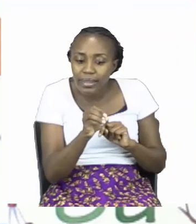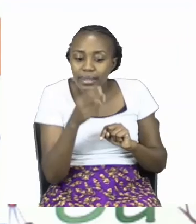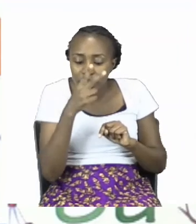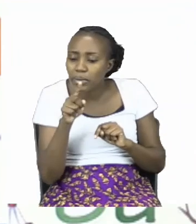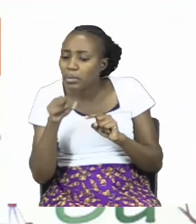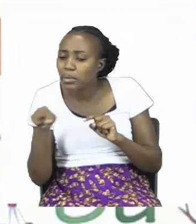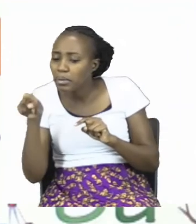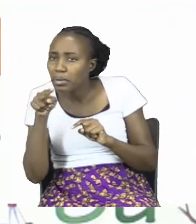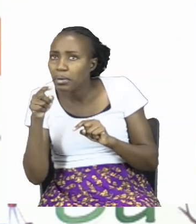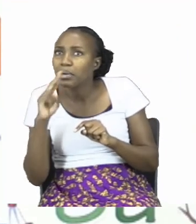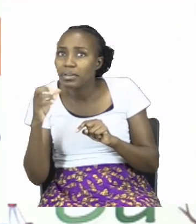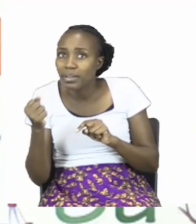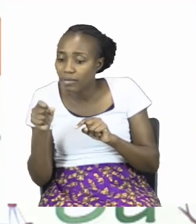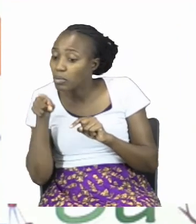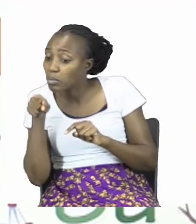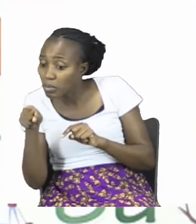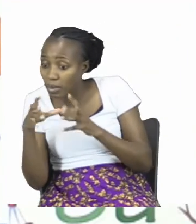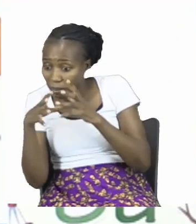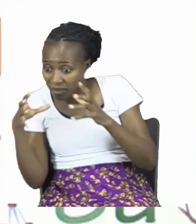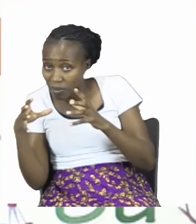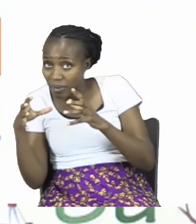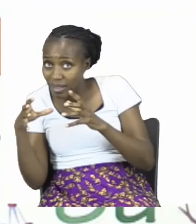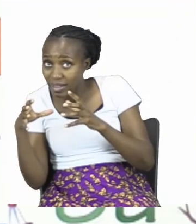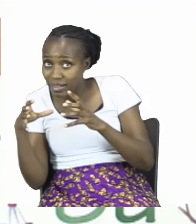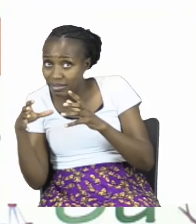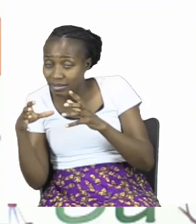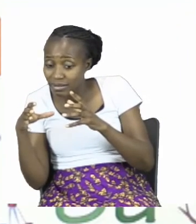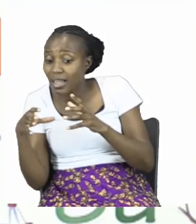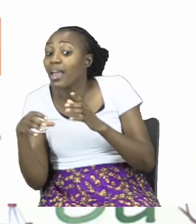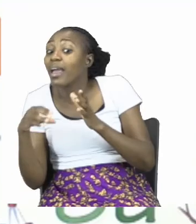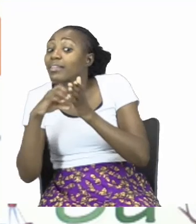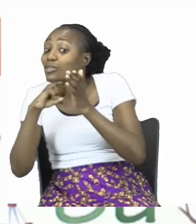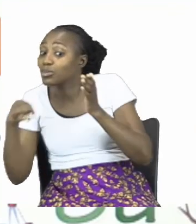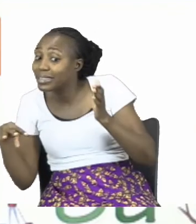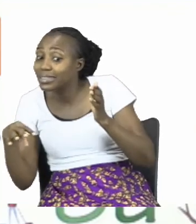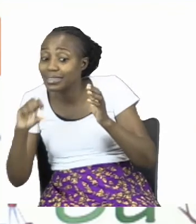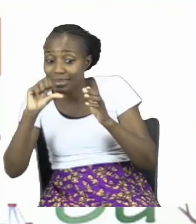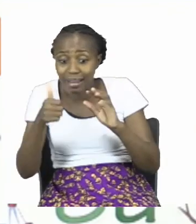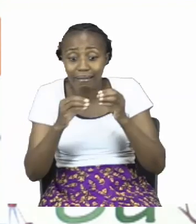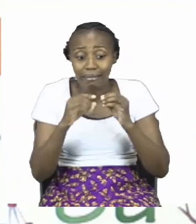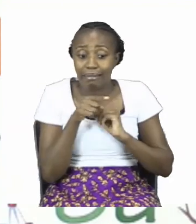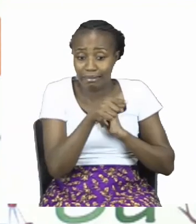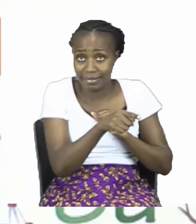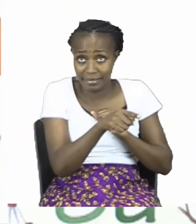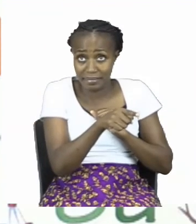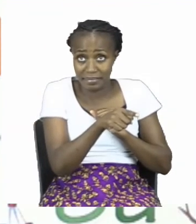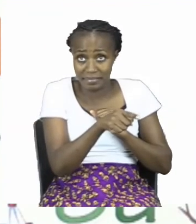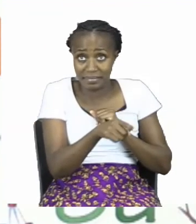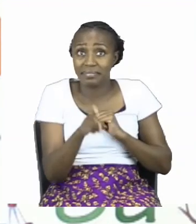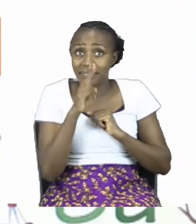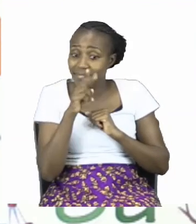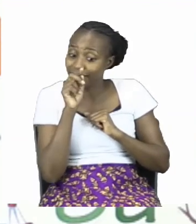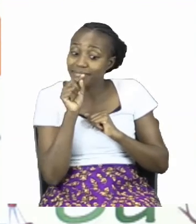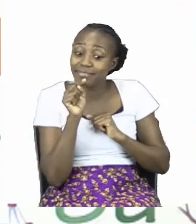you are going to take the number at the end, or the biggest number that you can find, and subtract the smaller one to